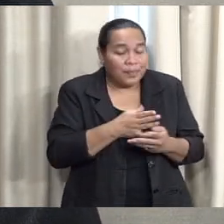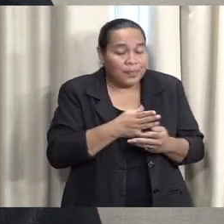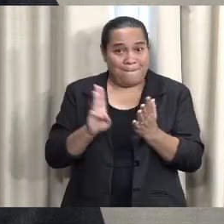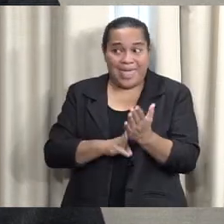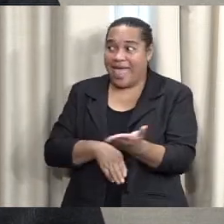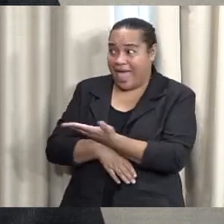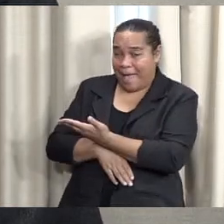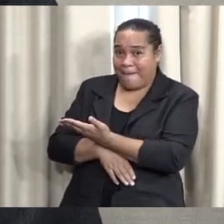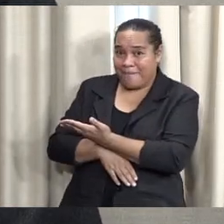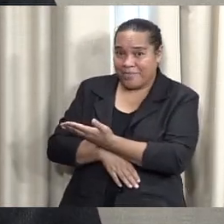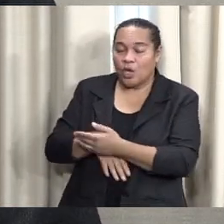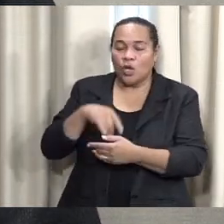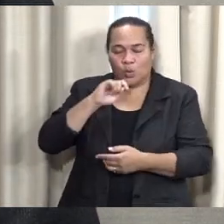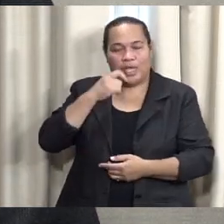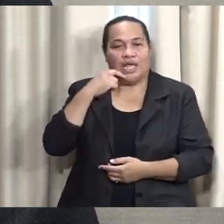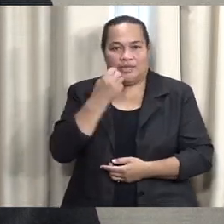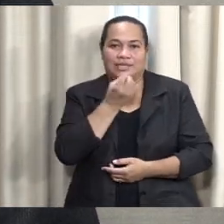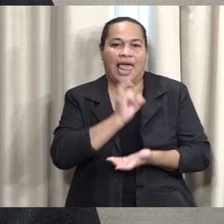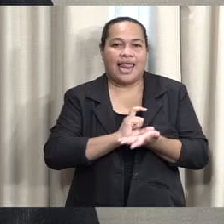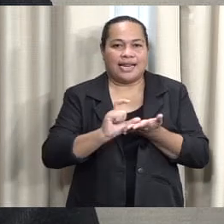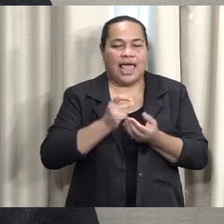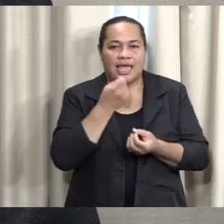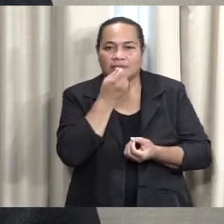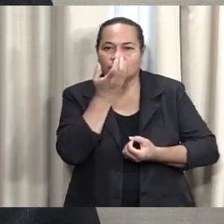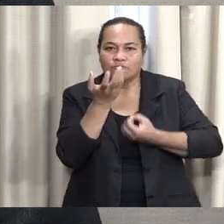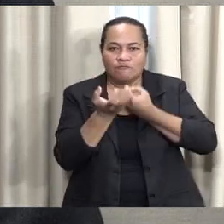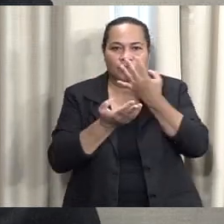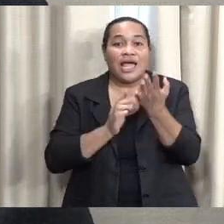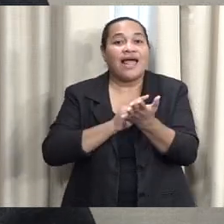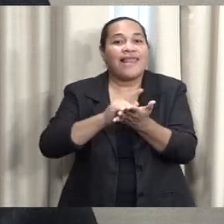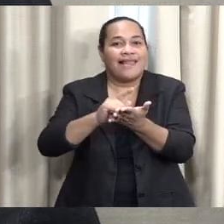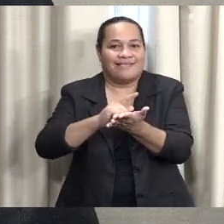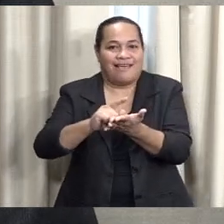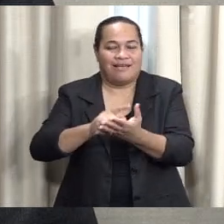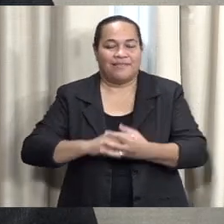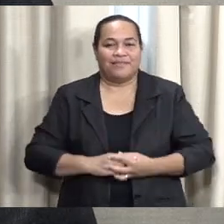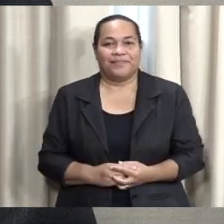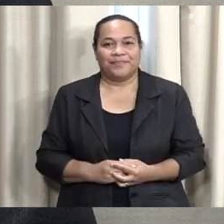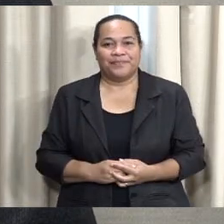be articulating some of these things further. But